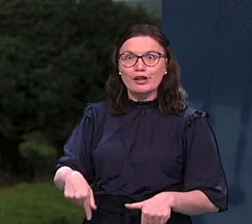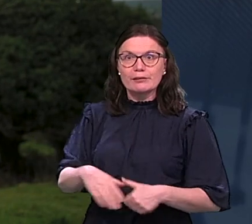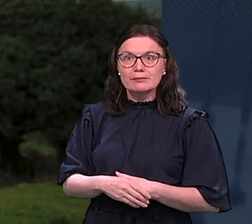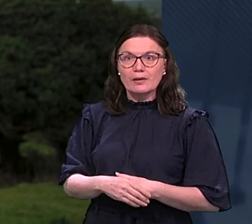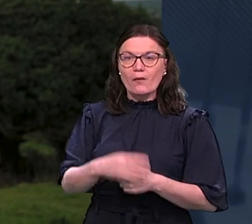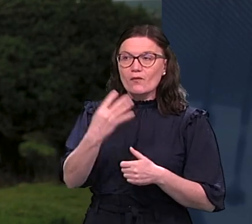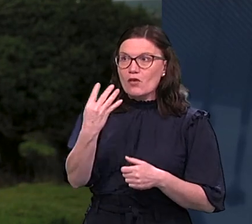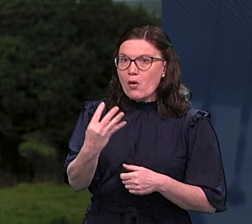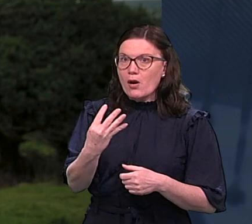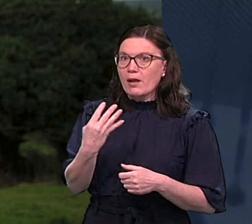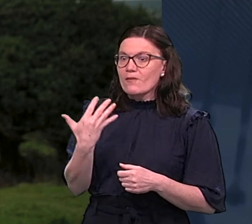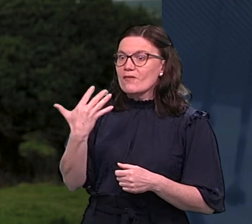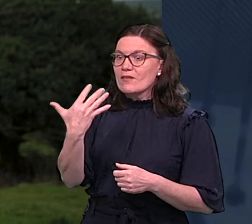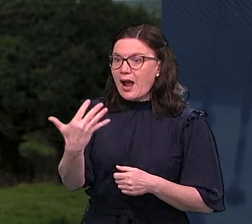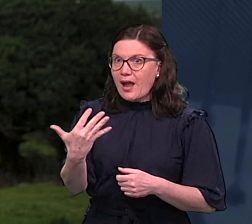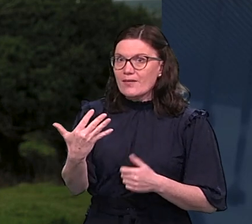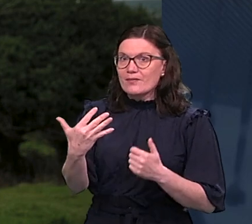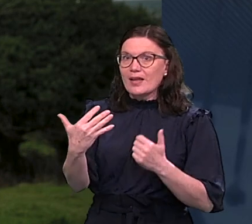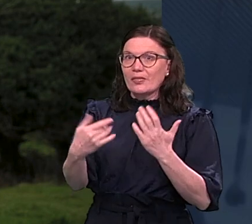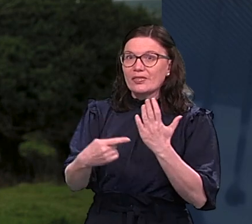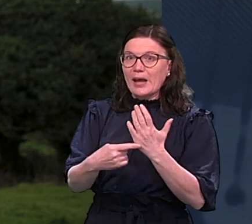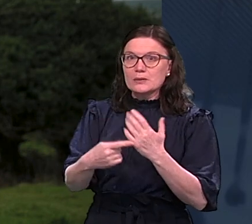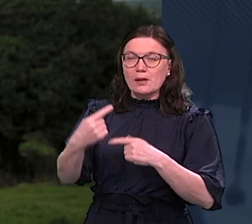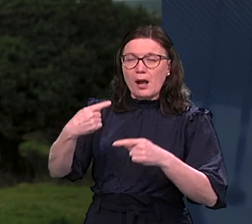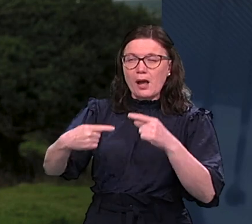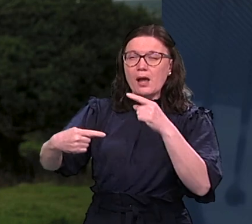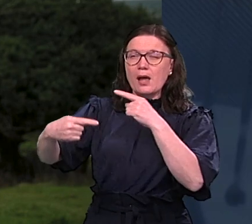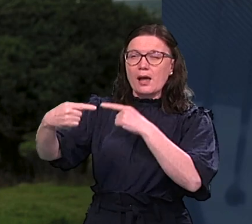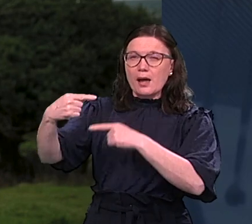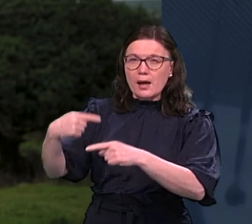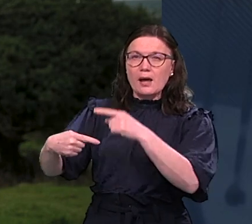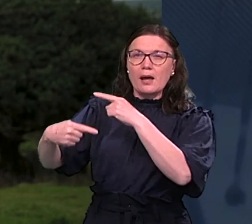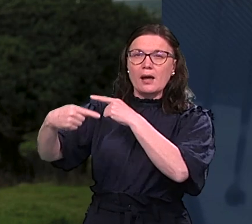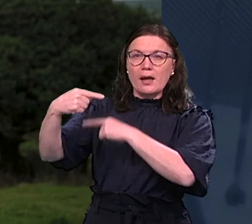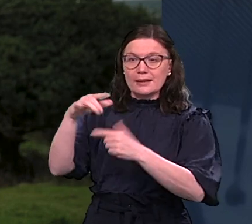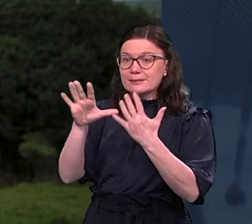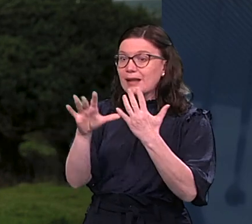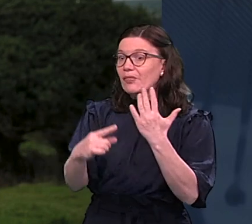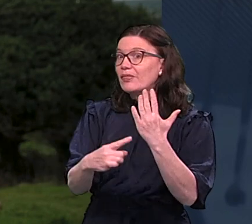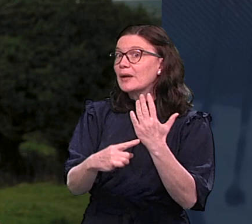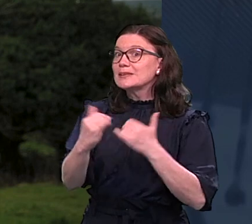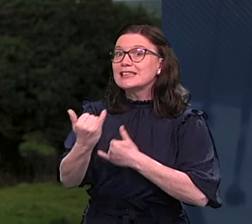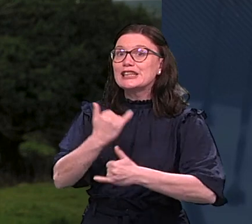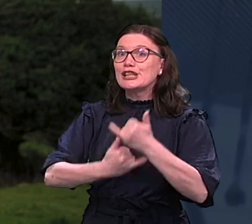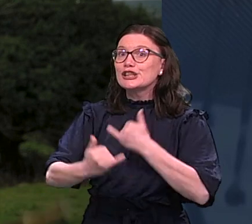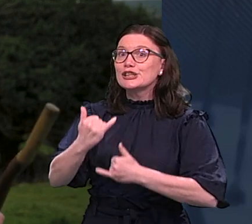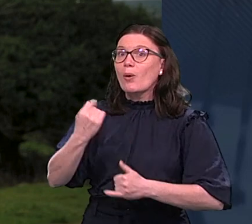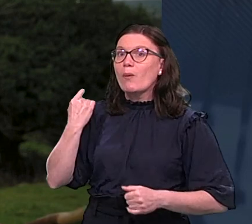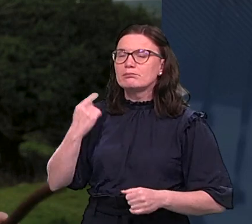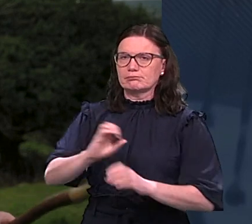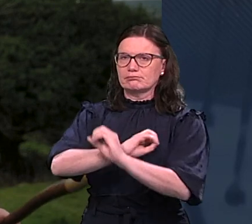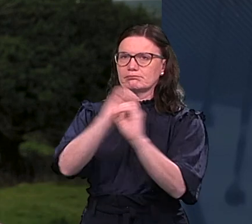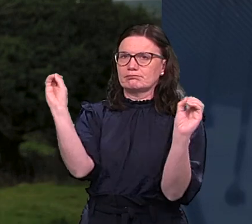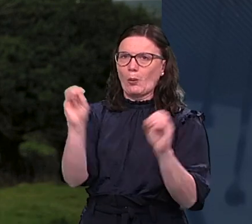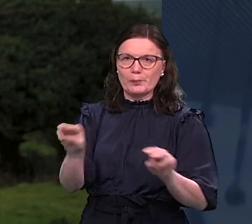And 5,000, because this site goes back to the Neolithic period. 10,000 years ago, for fact, no